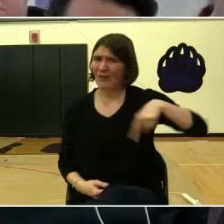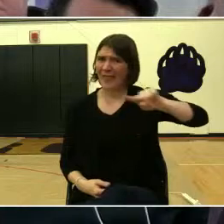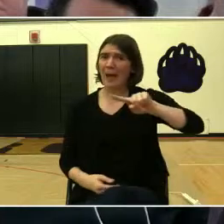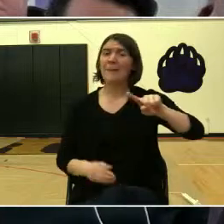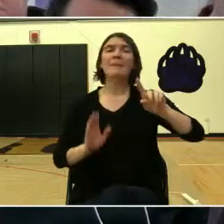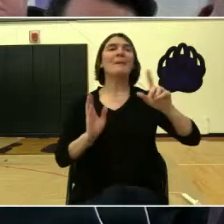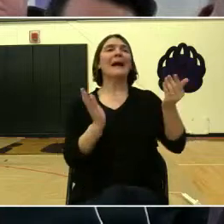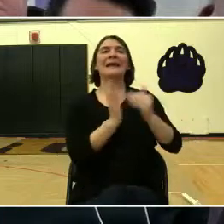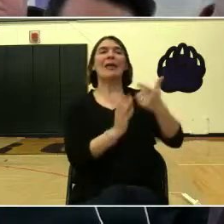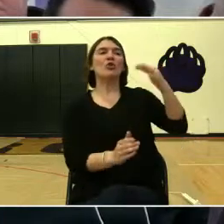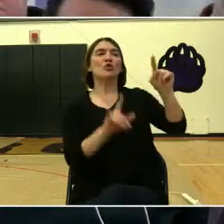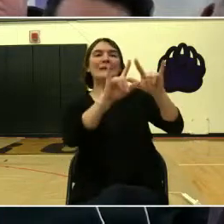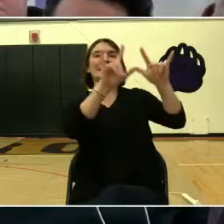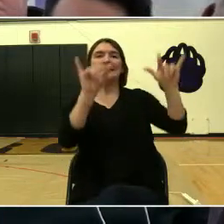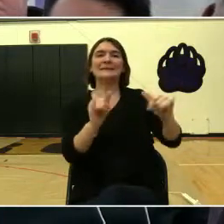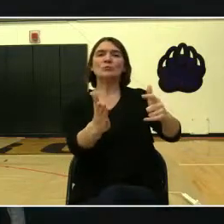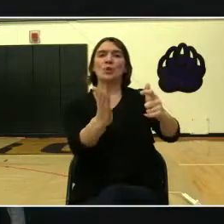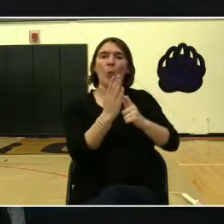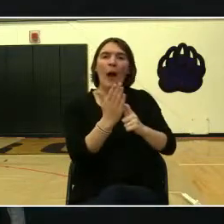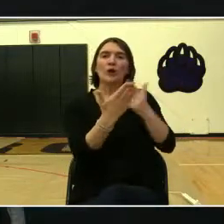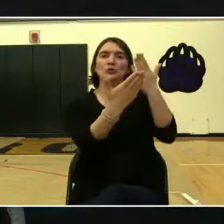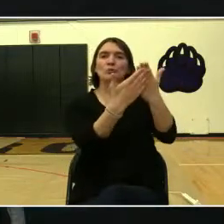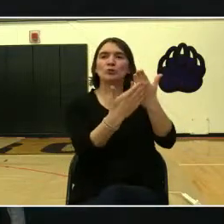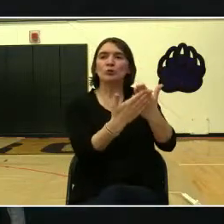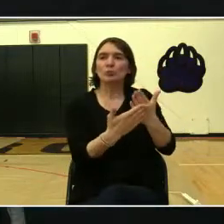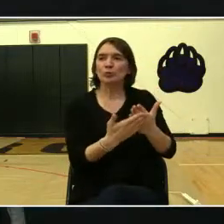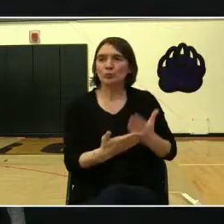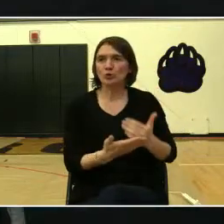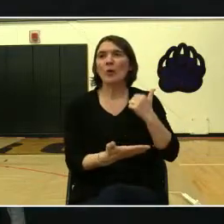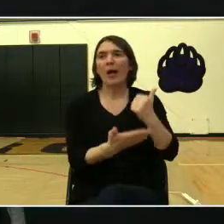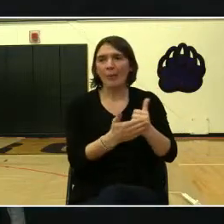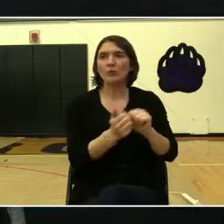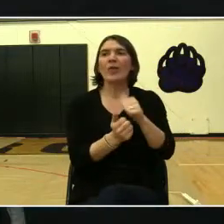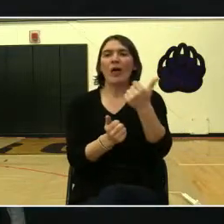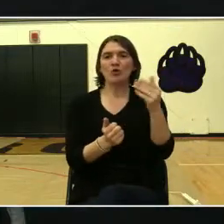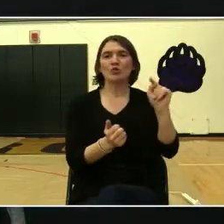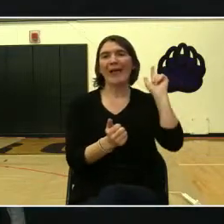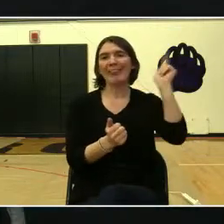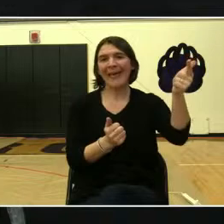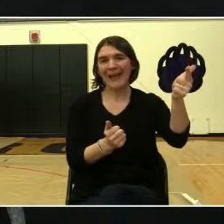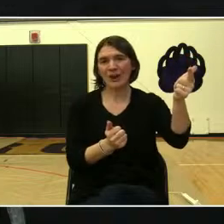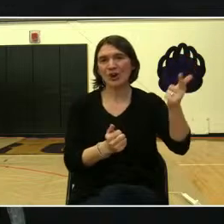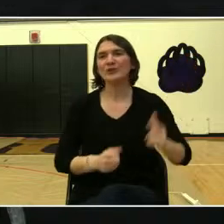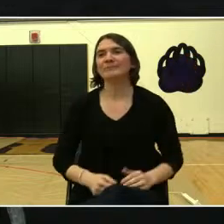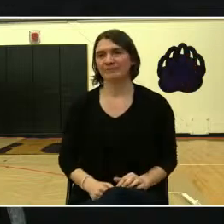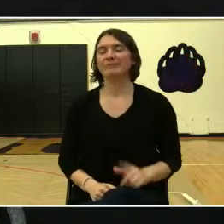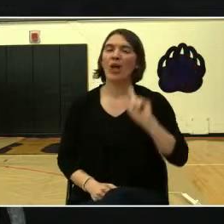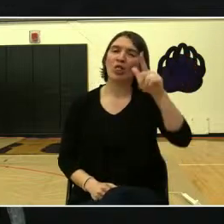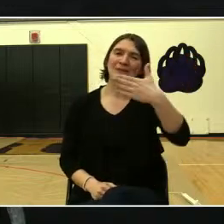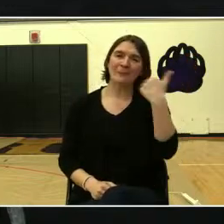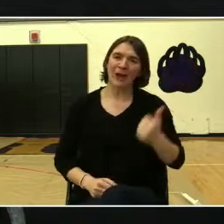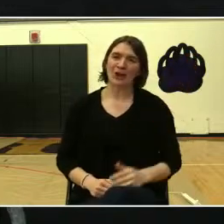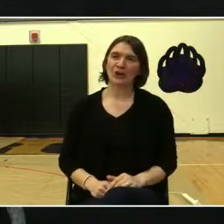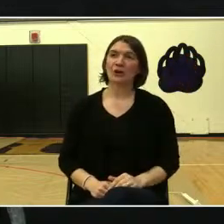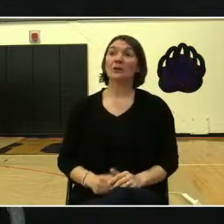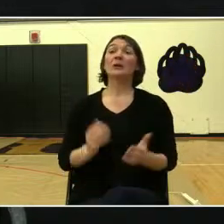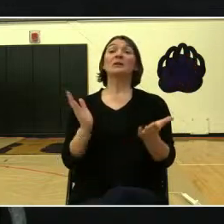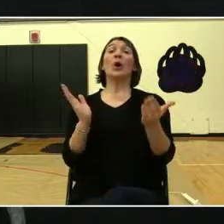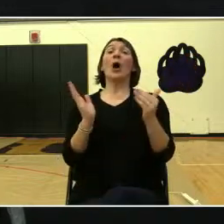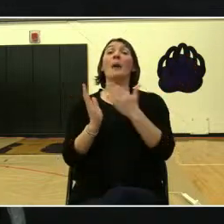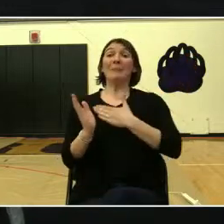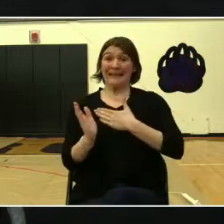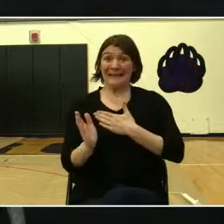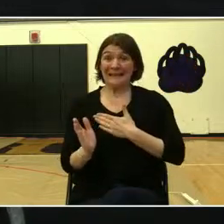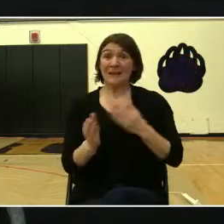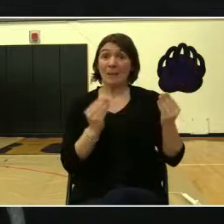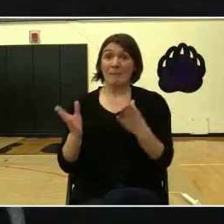Grant system I would ask please in the future that all comments be directed towards the moderator rather